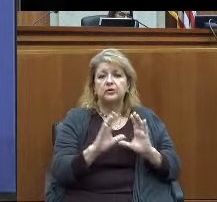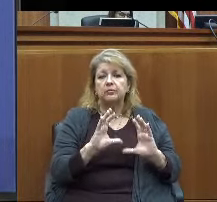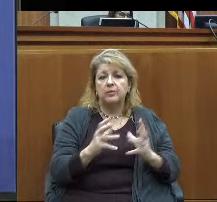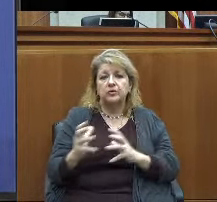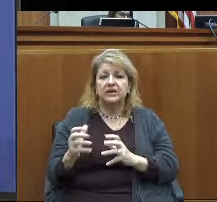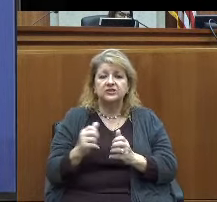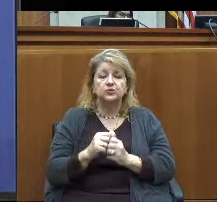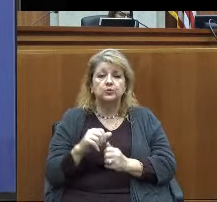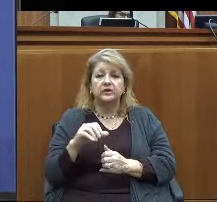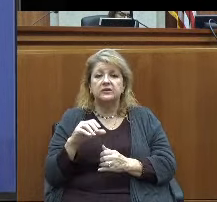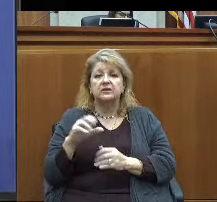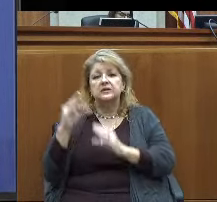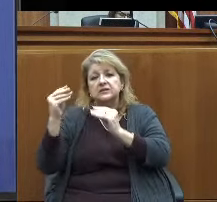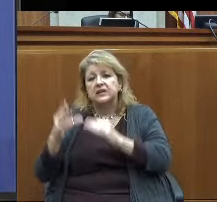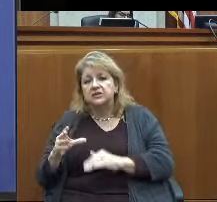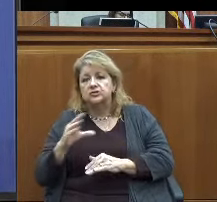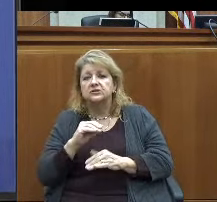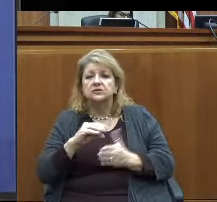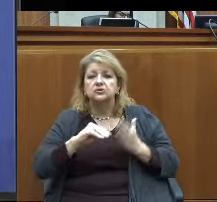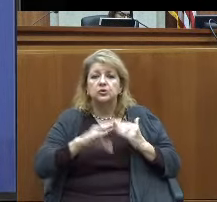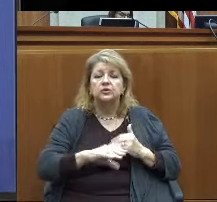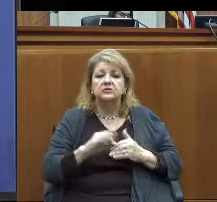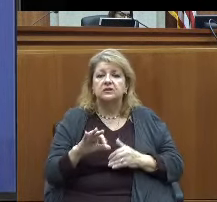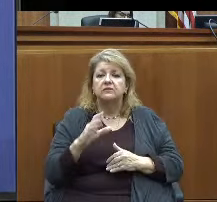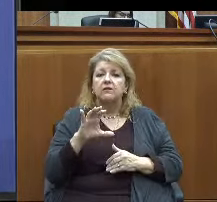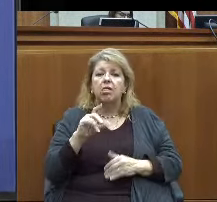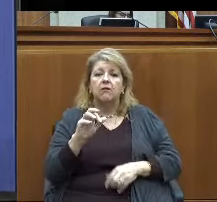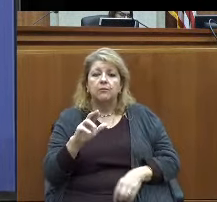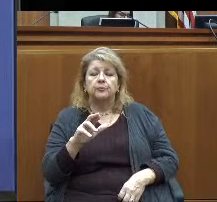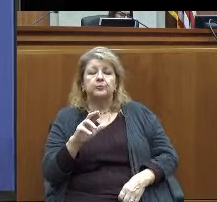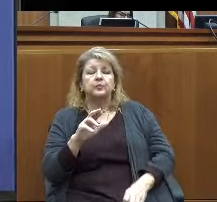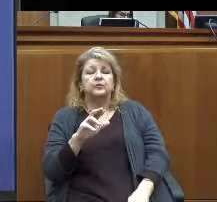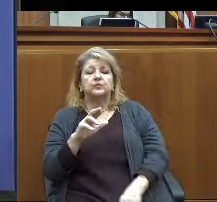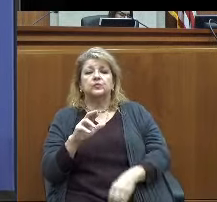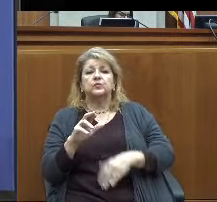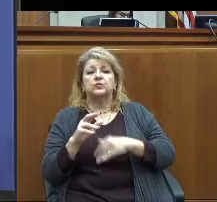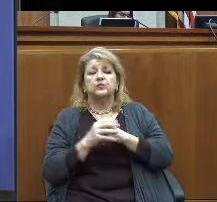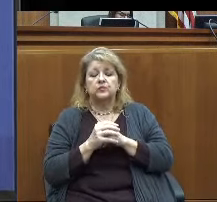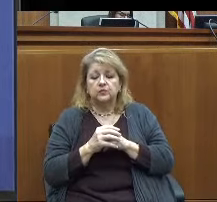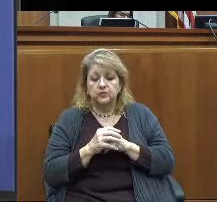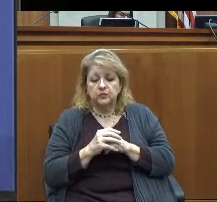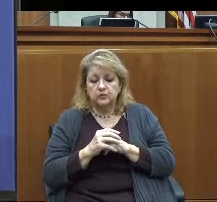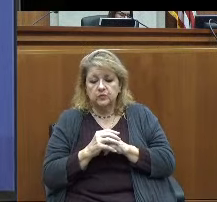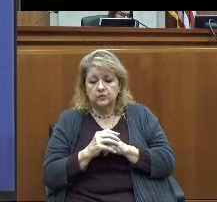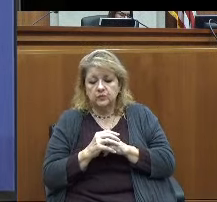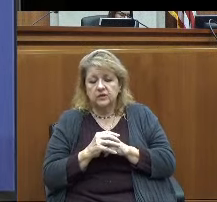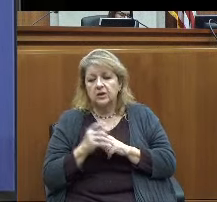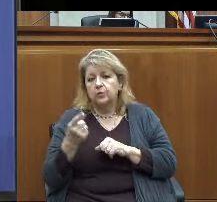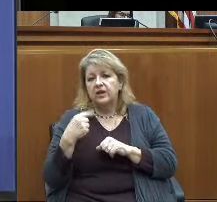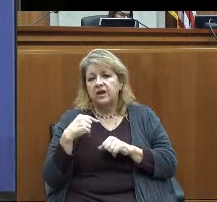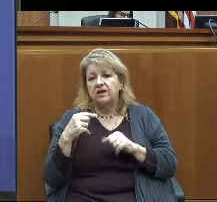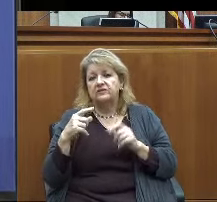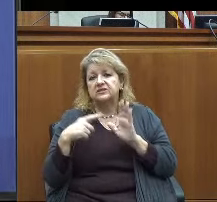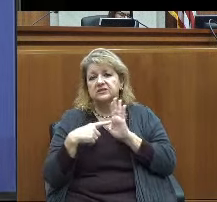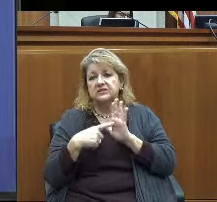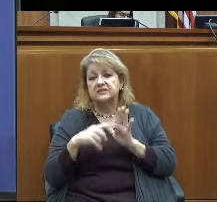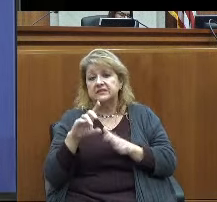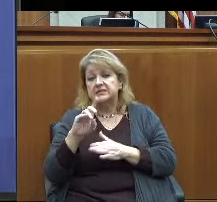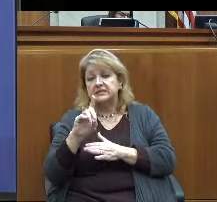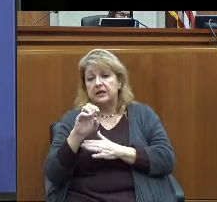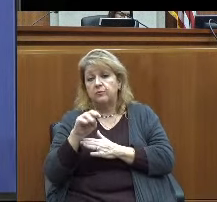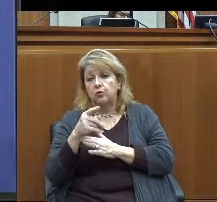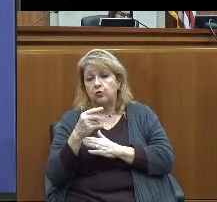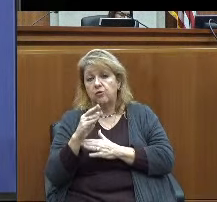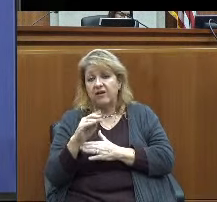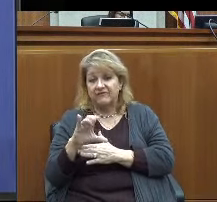In the Educator Workforce Overview section, demographics and certification data are displayed. The demographics here